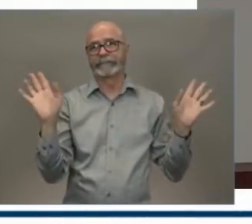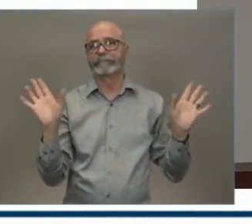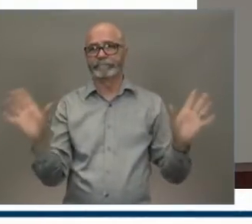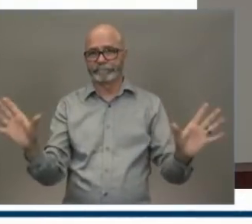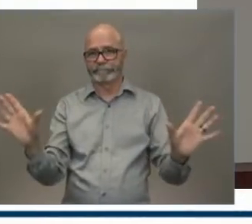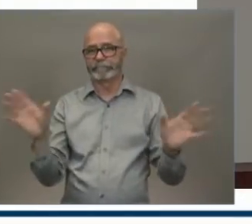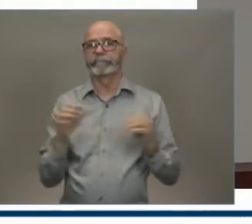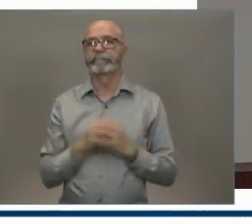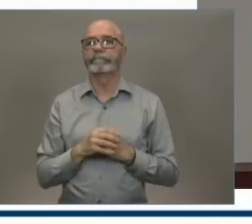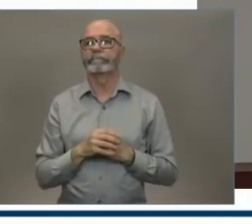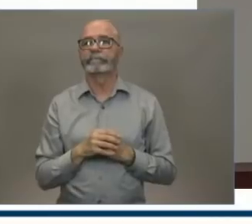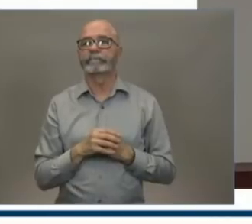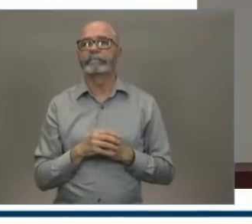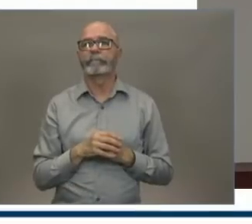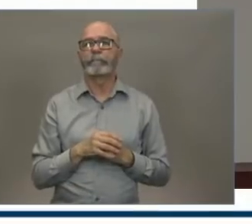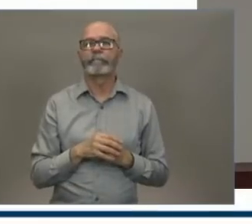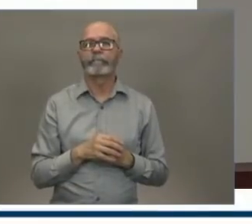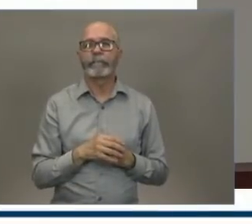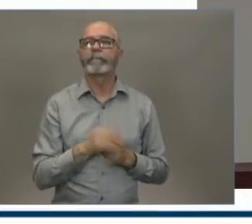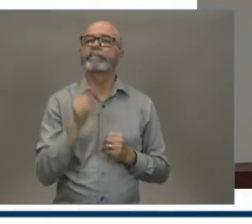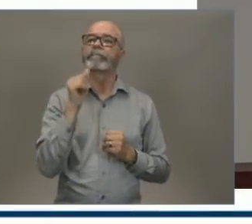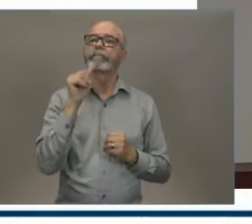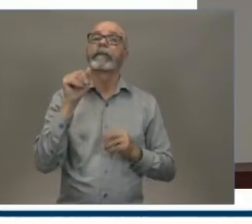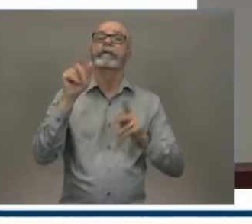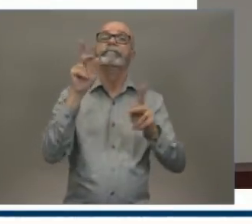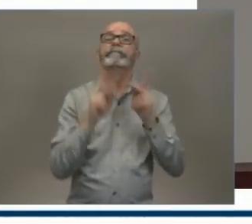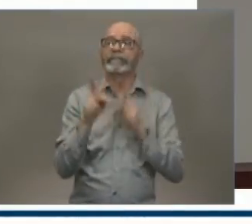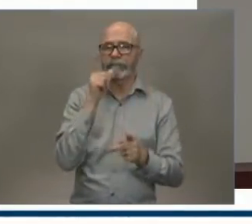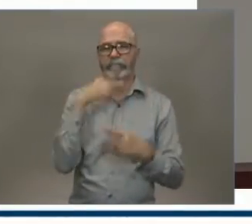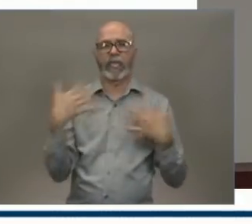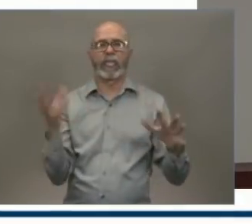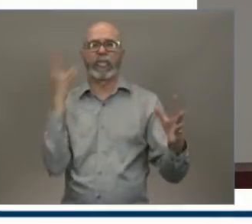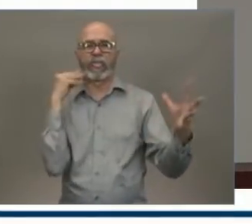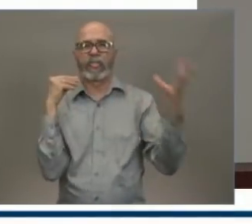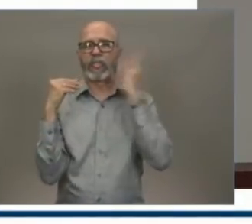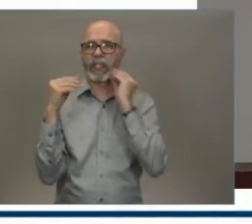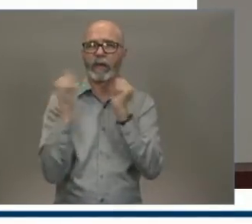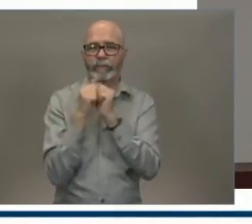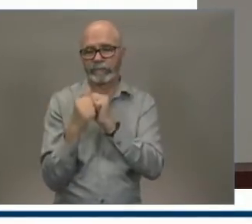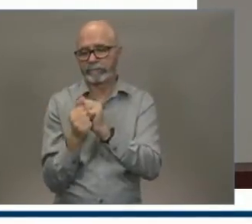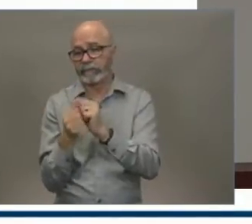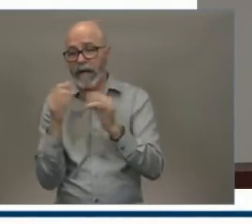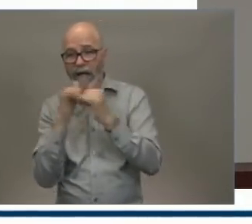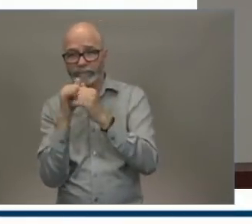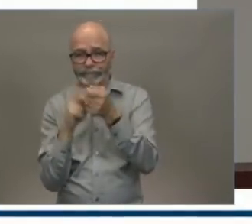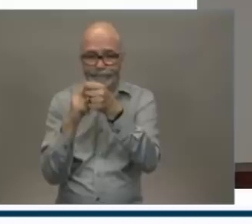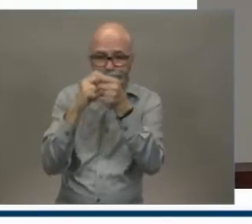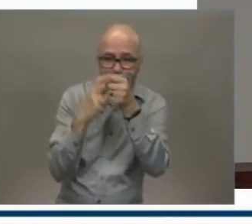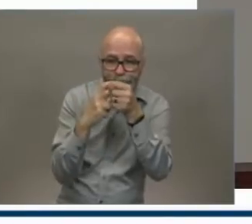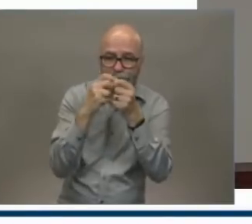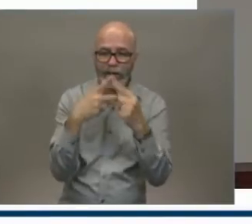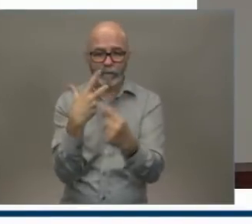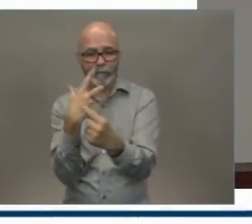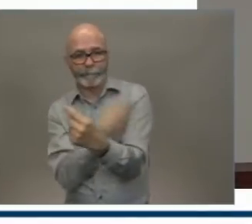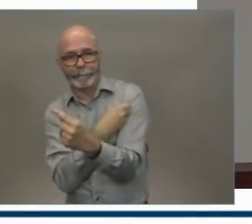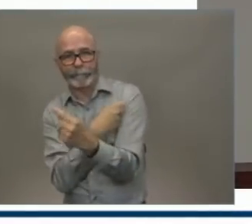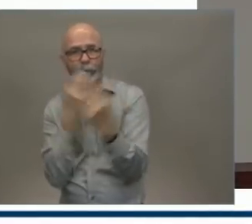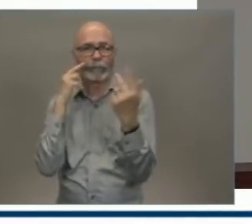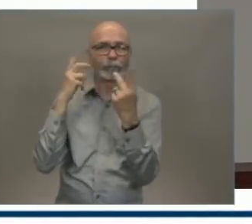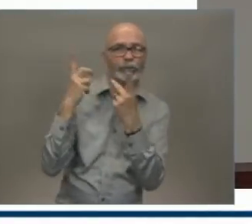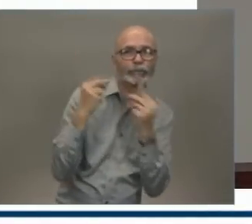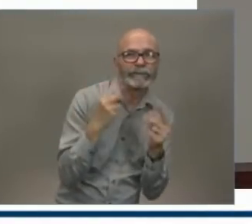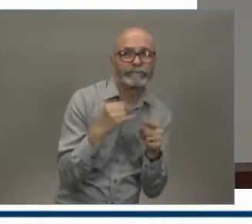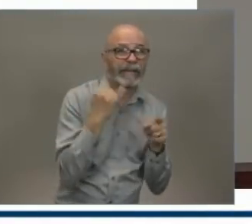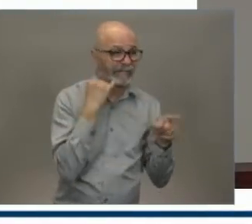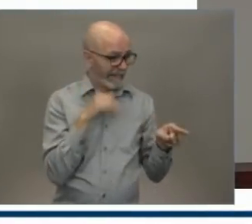professions, looking for people who have the skills that we can already know how to vaccinate or can be easily trained how to vaccinate based on